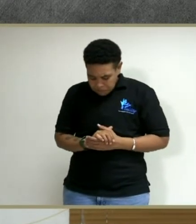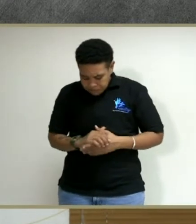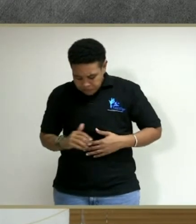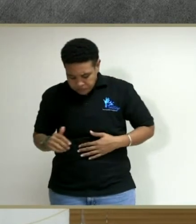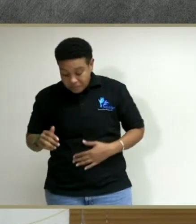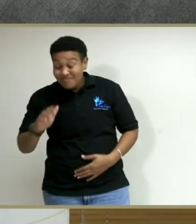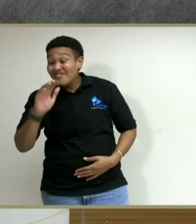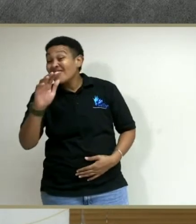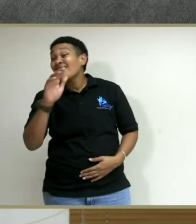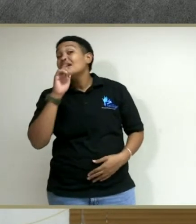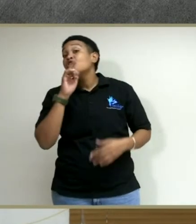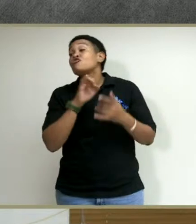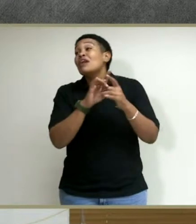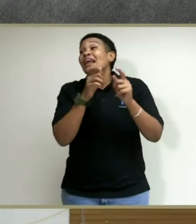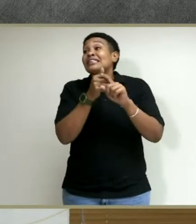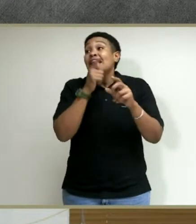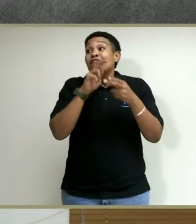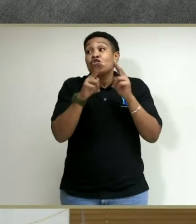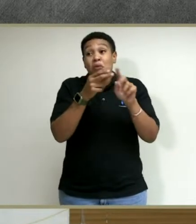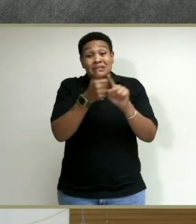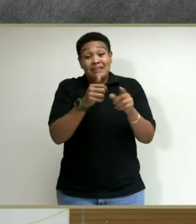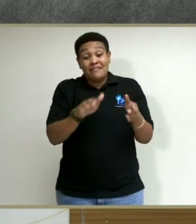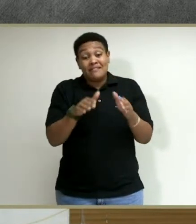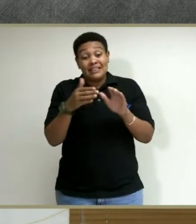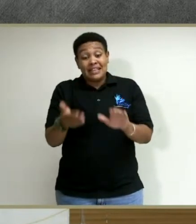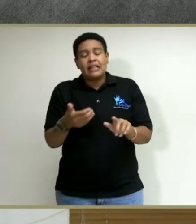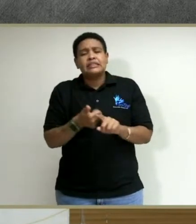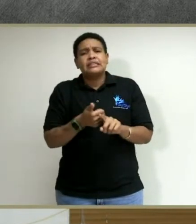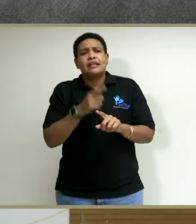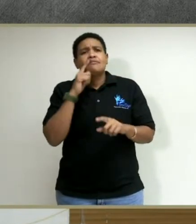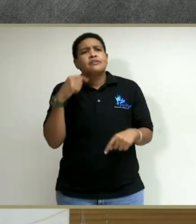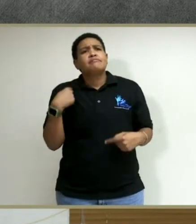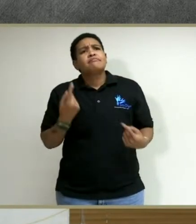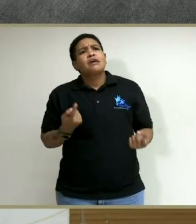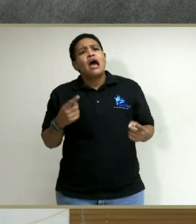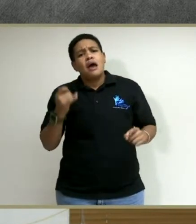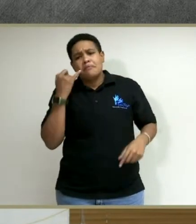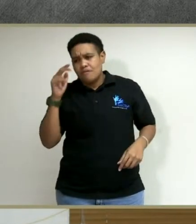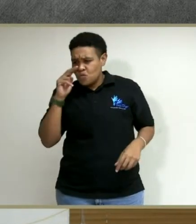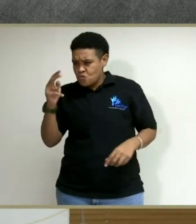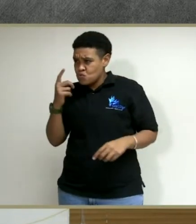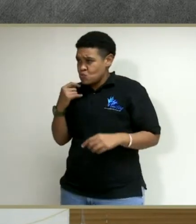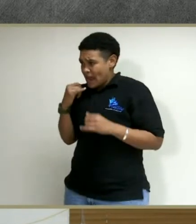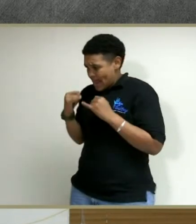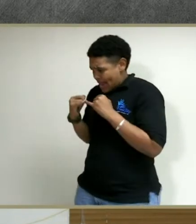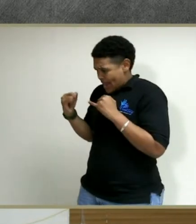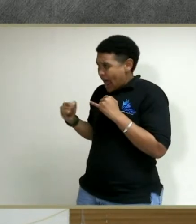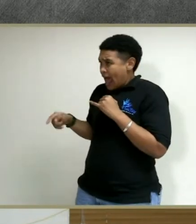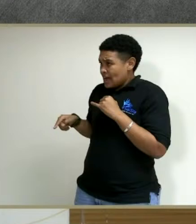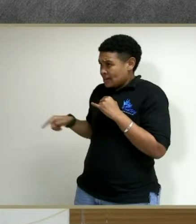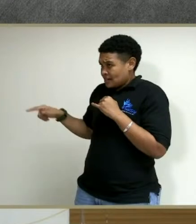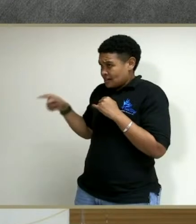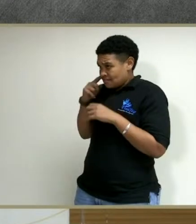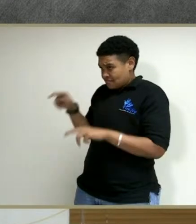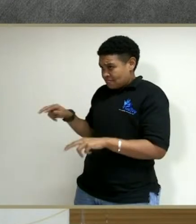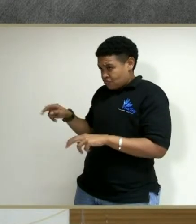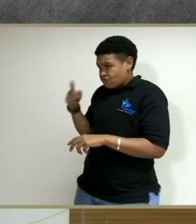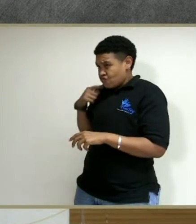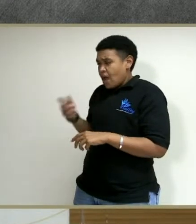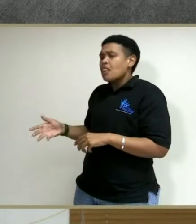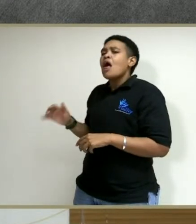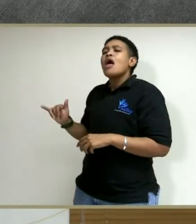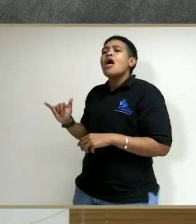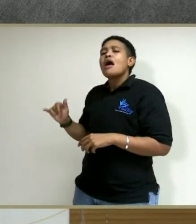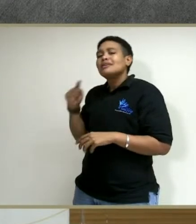In terms of the number of deaths that have been occurring, if you look at the red line on the graph, you will see that the